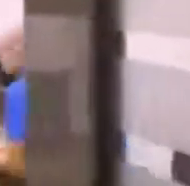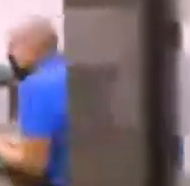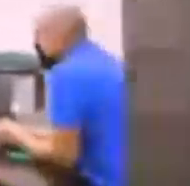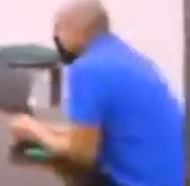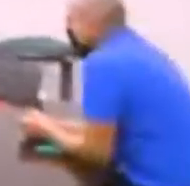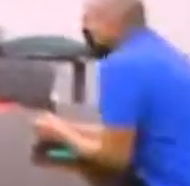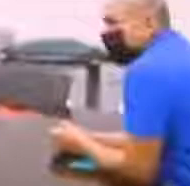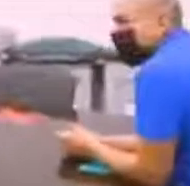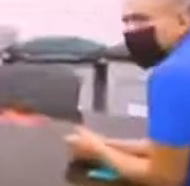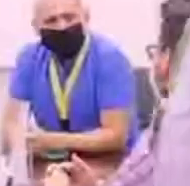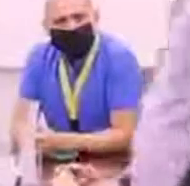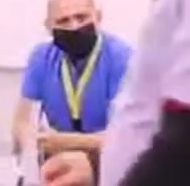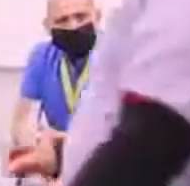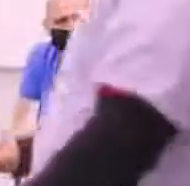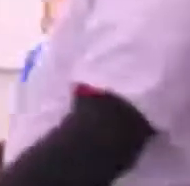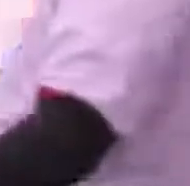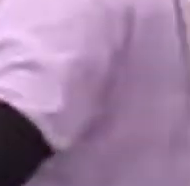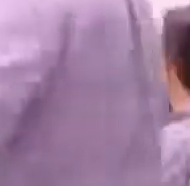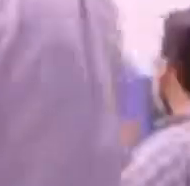online meetings,